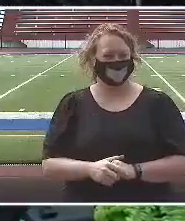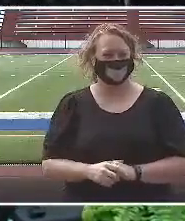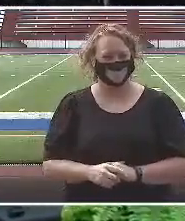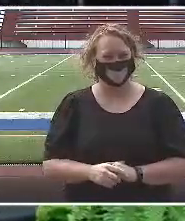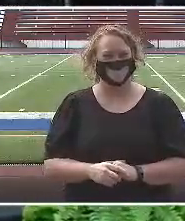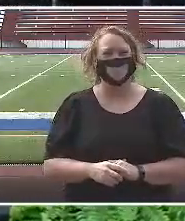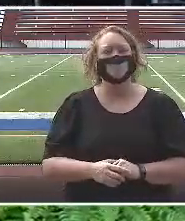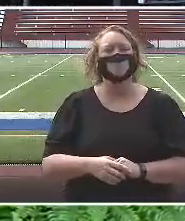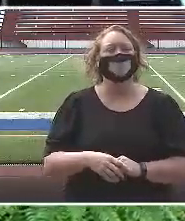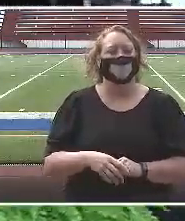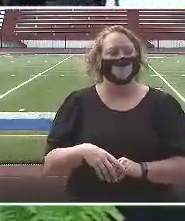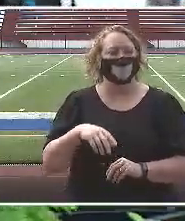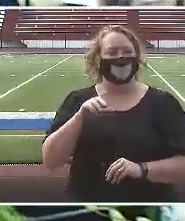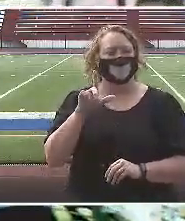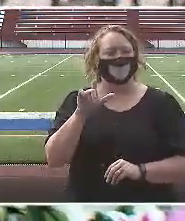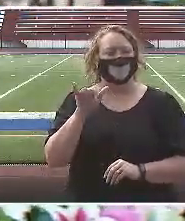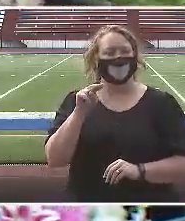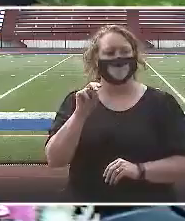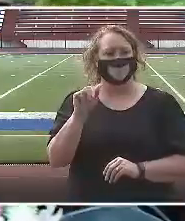Layla Hussein.